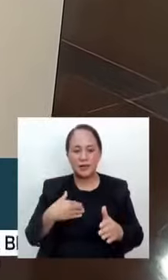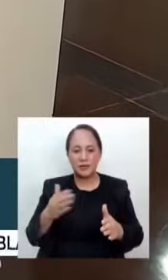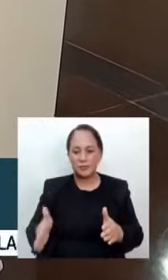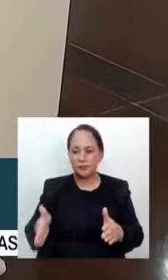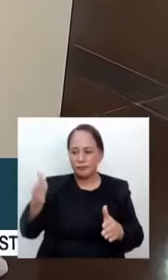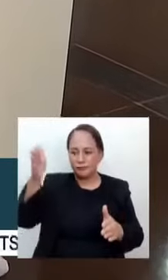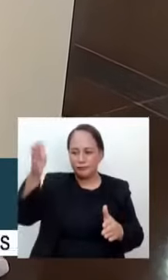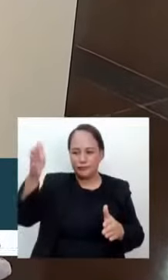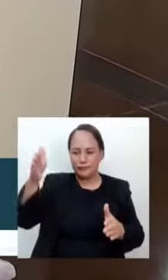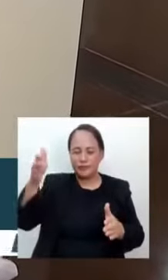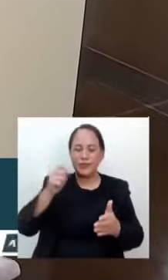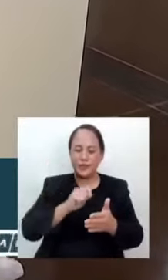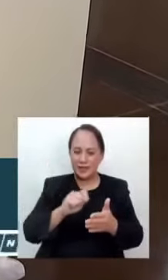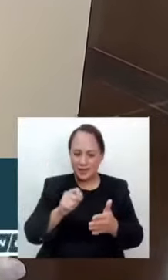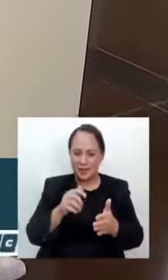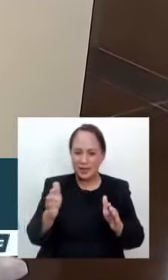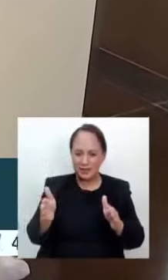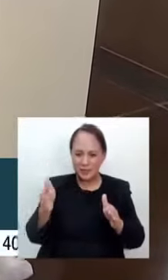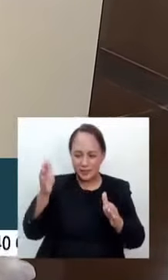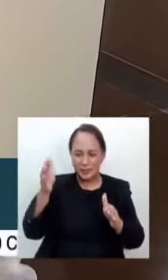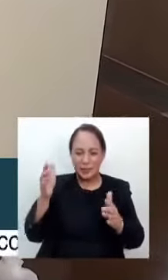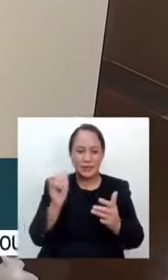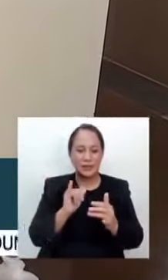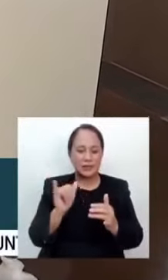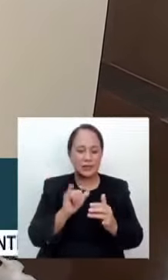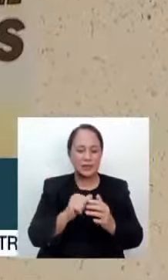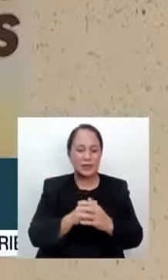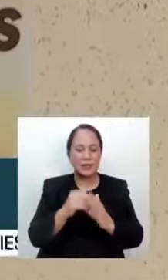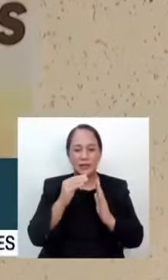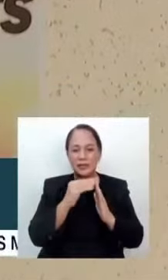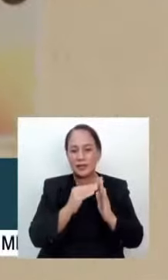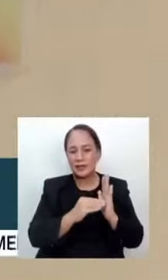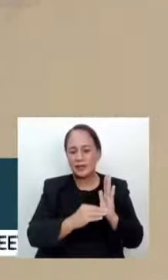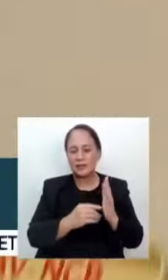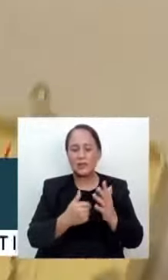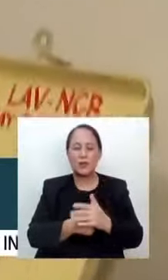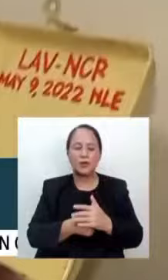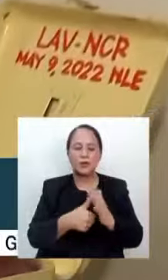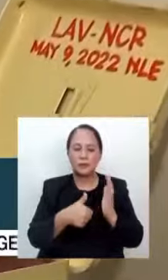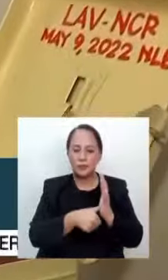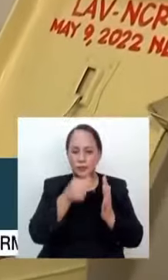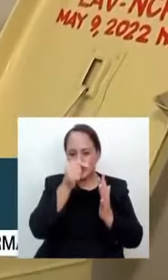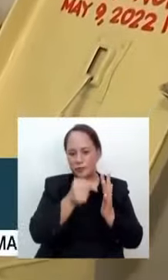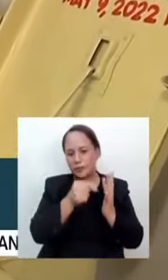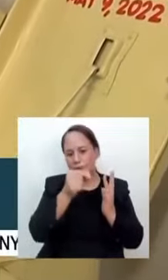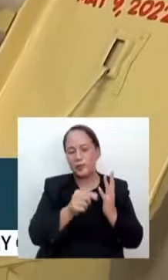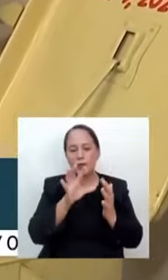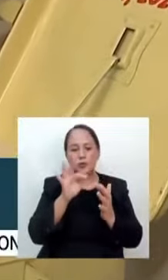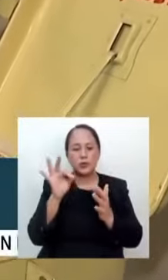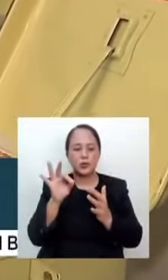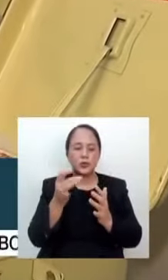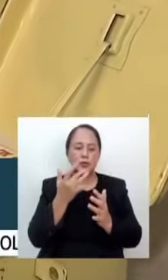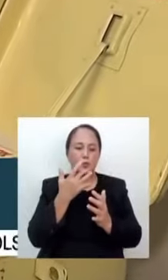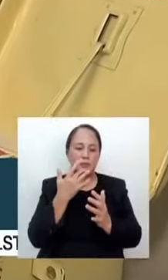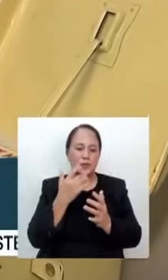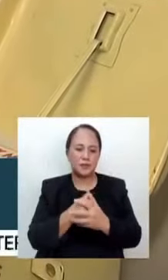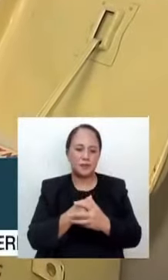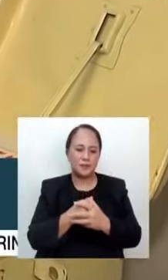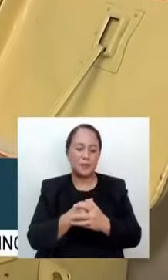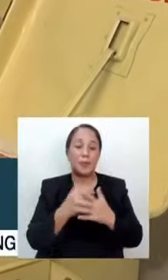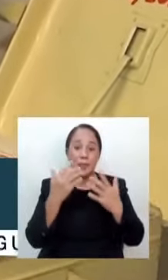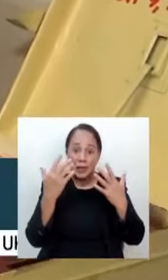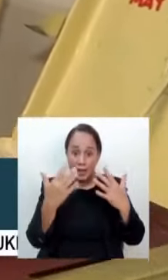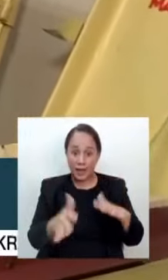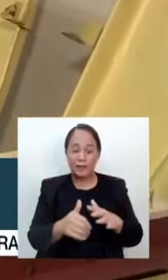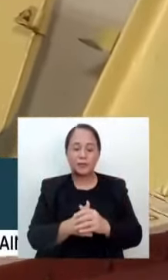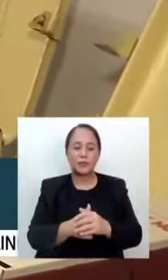as well as a list of the candidates from which you will choose your preferences. Mm-hmm. And then after